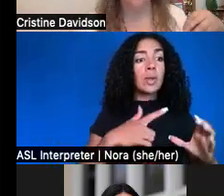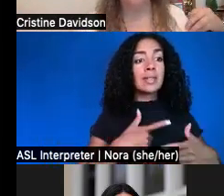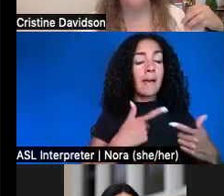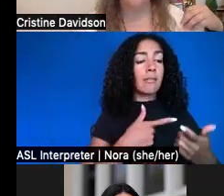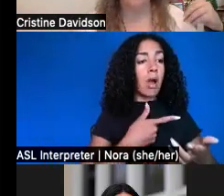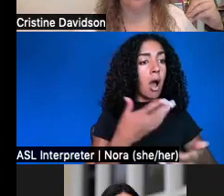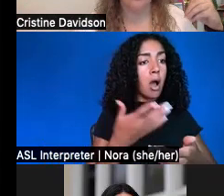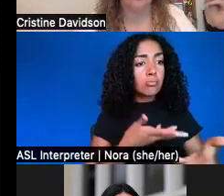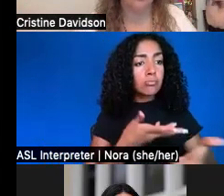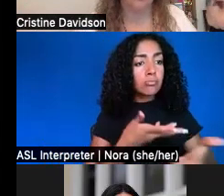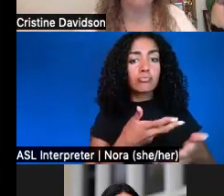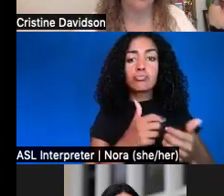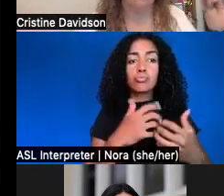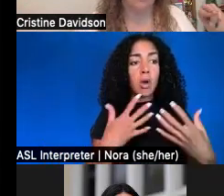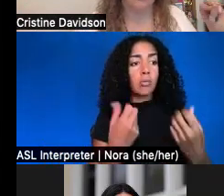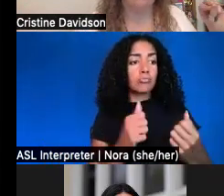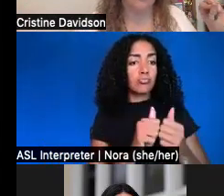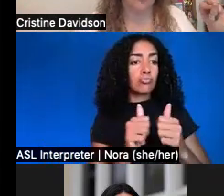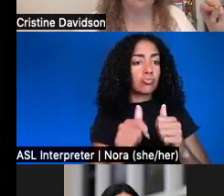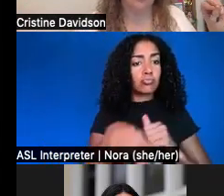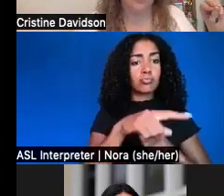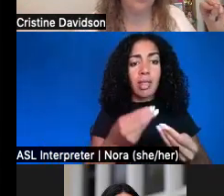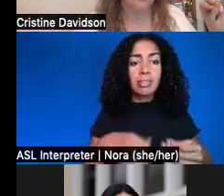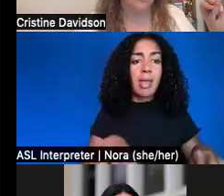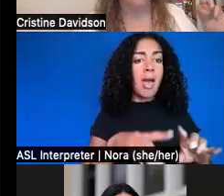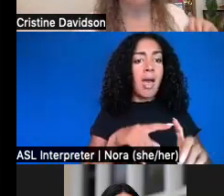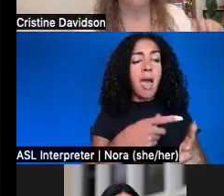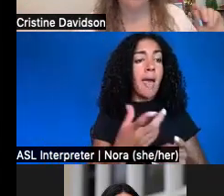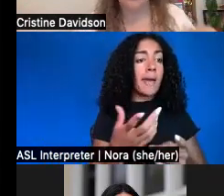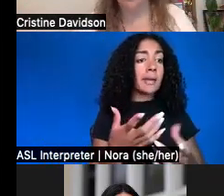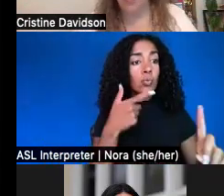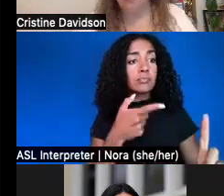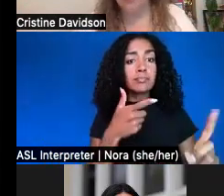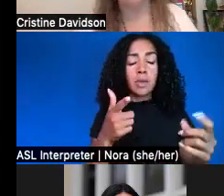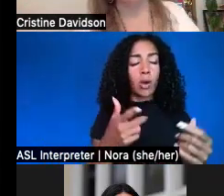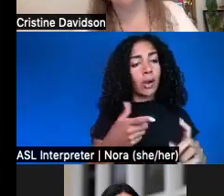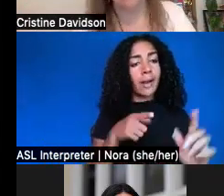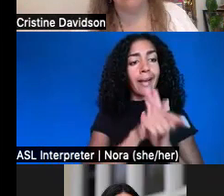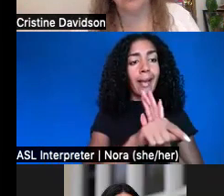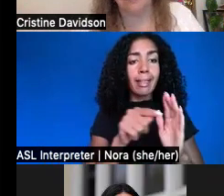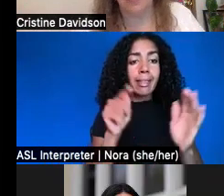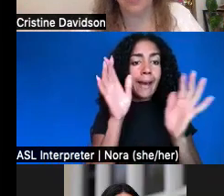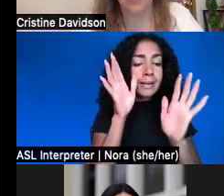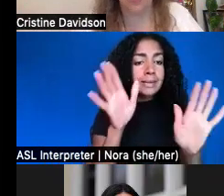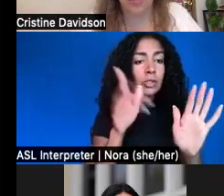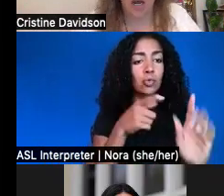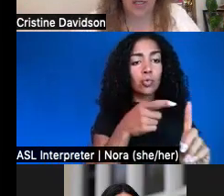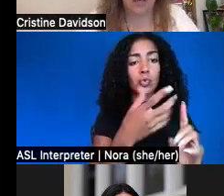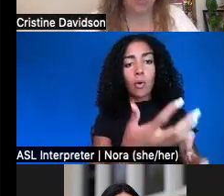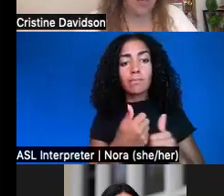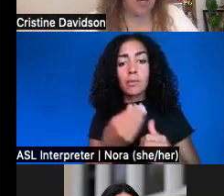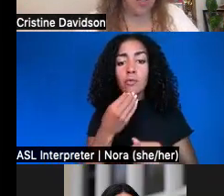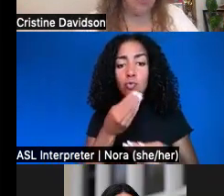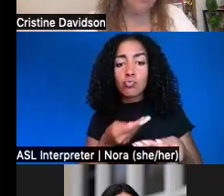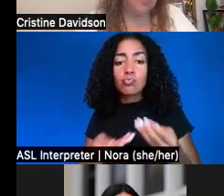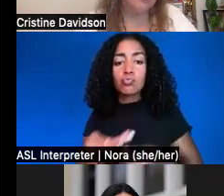bring it home to the community to feed your family and feed your community. You go out and snare rabbits. This is obviously a Minnesotan talking,